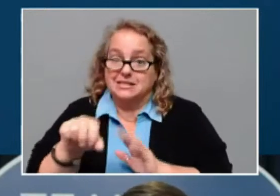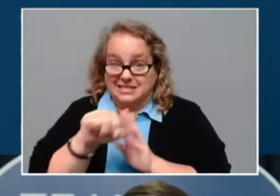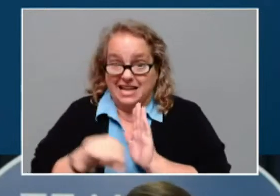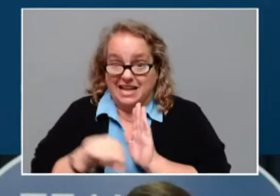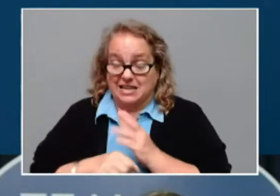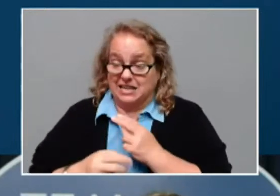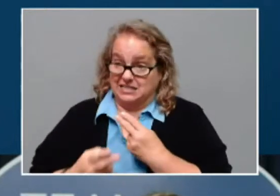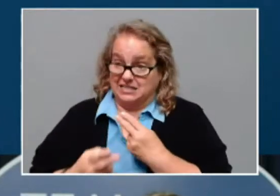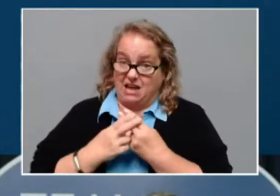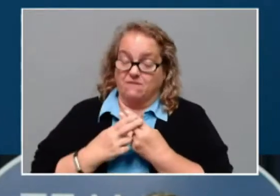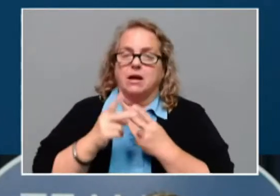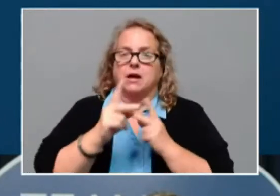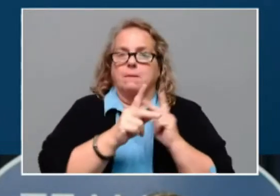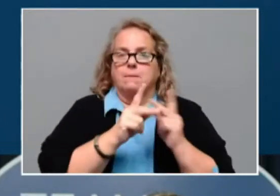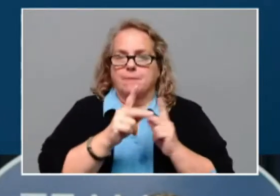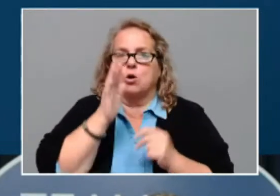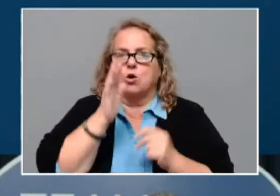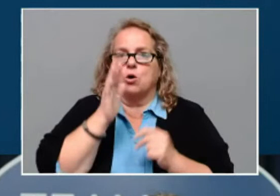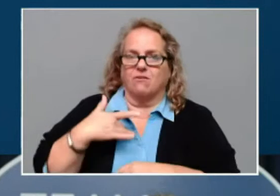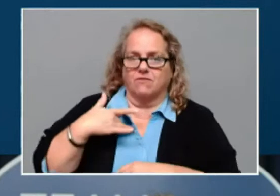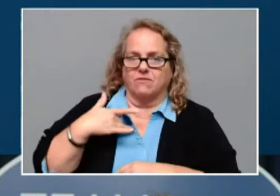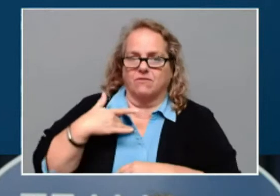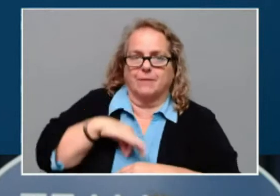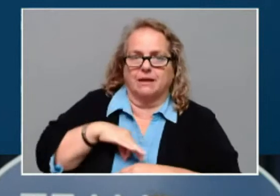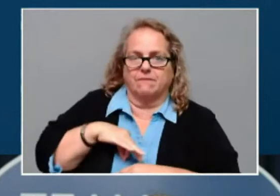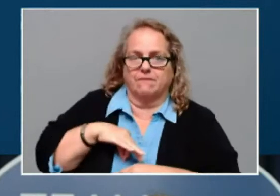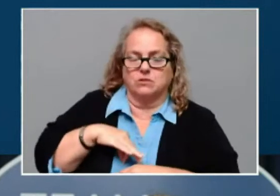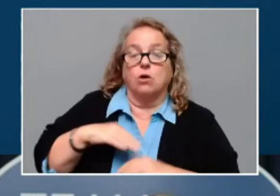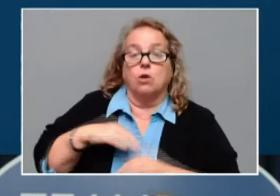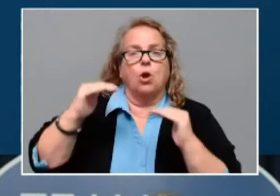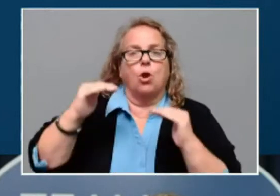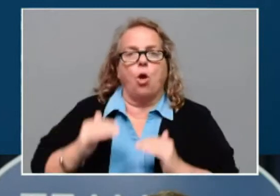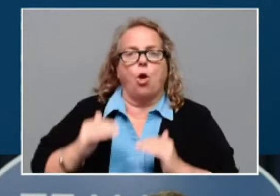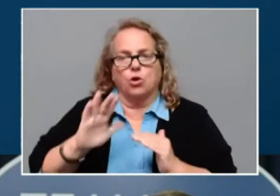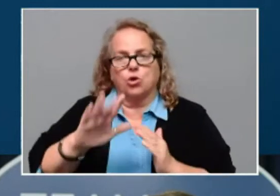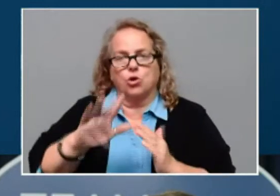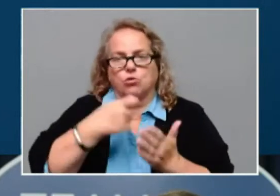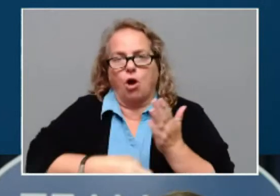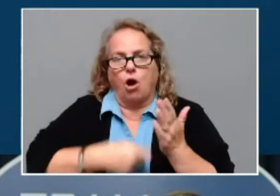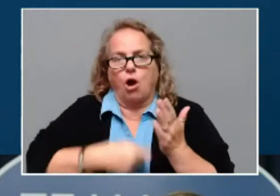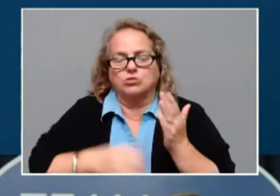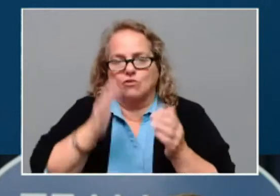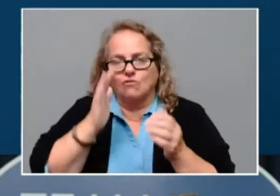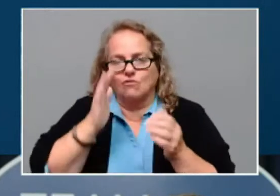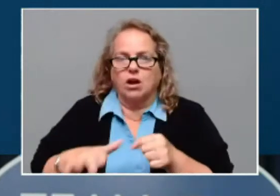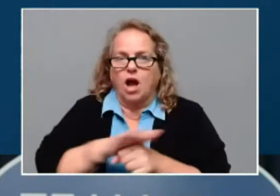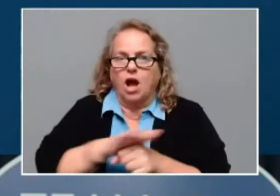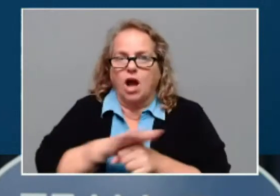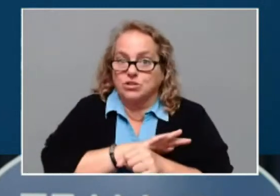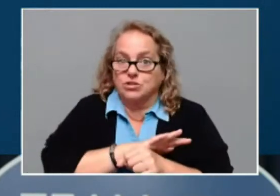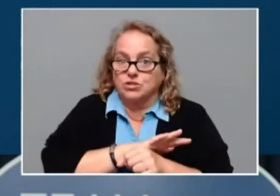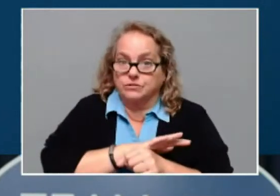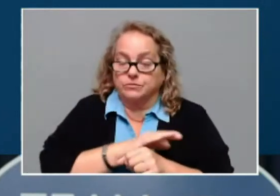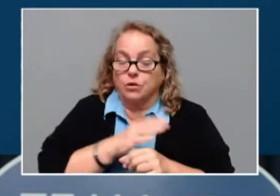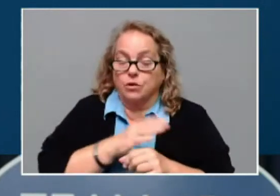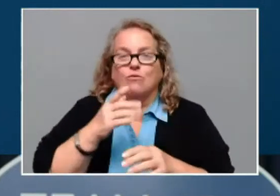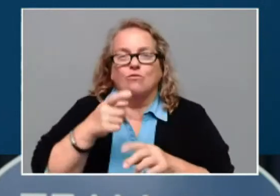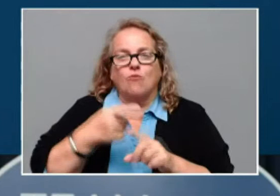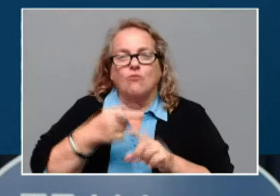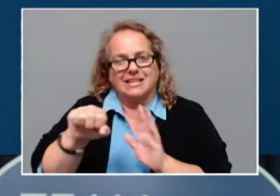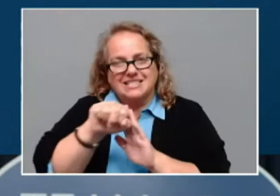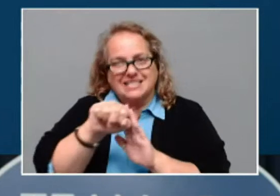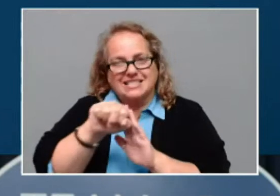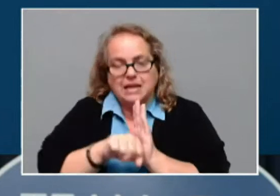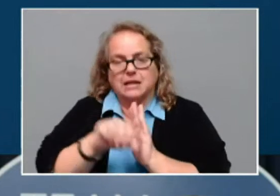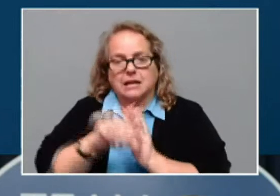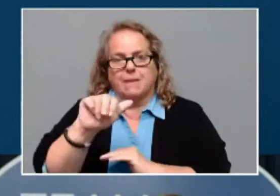to feel in terms of lower cost for coverage through the state-based marketplace. The health coverage comparison and